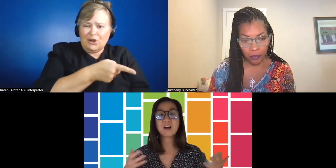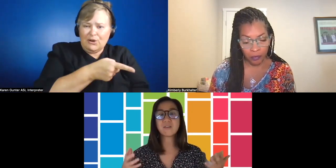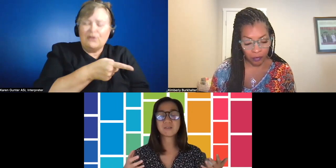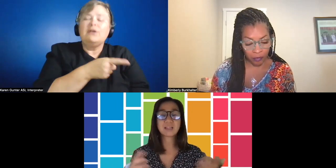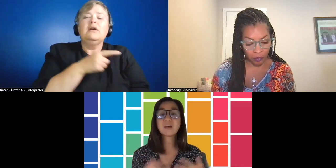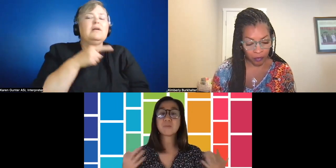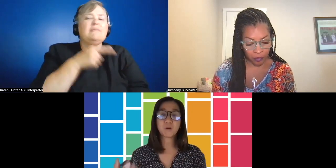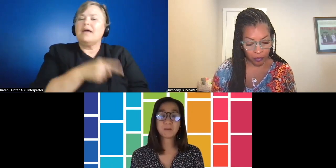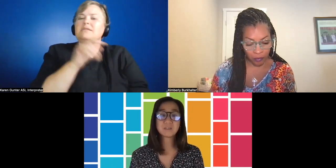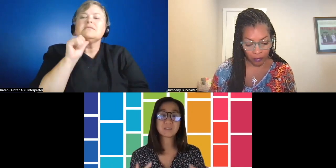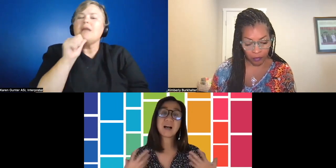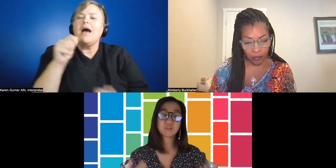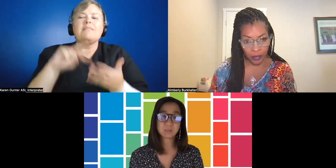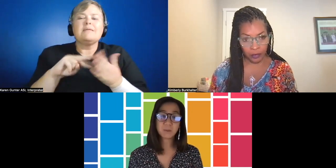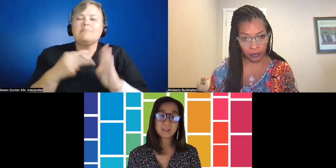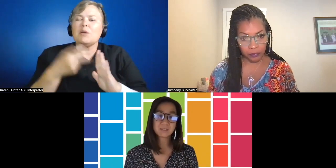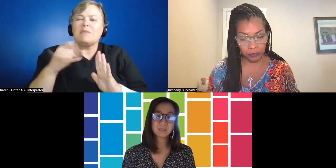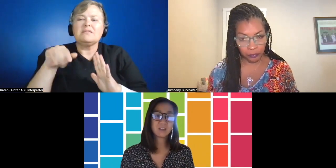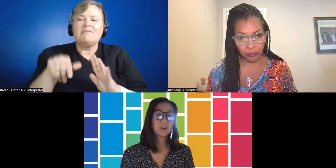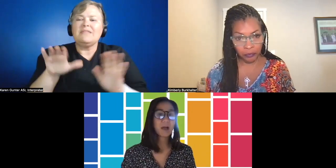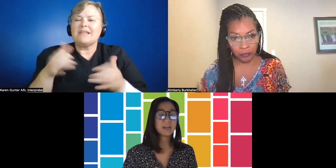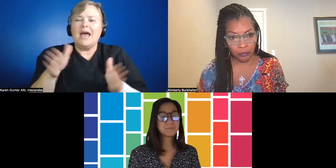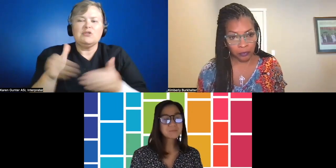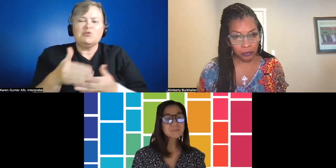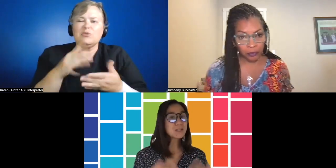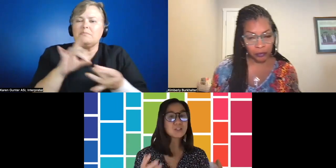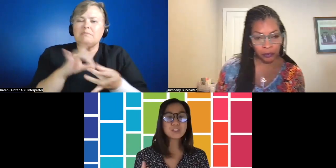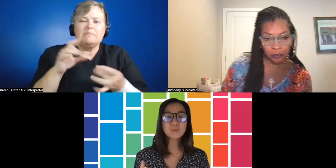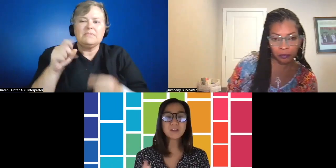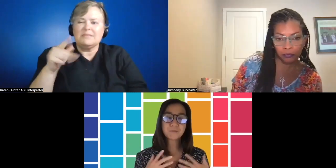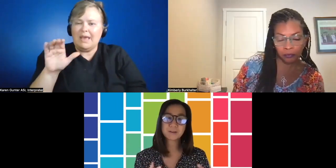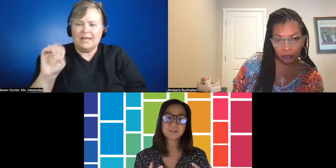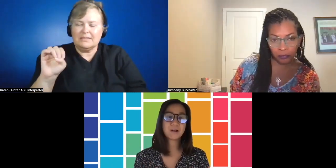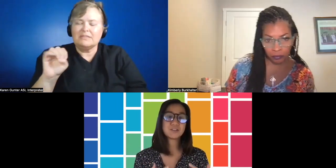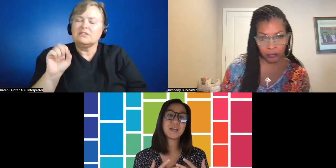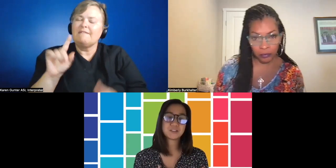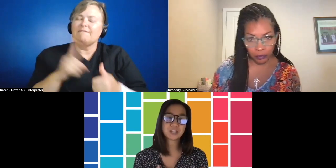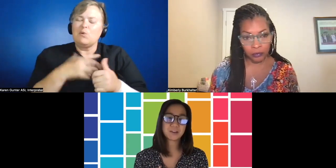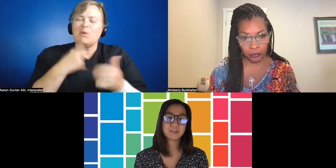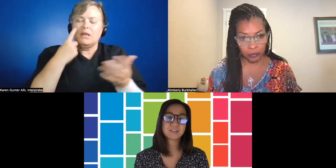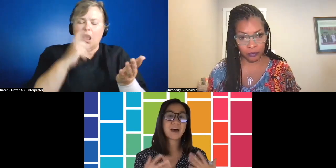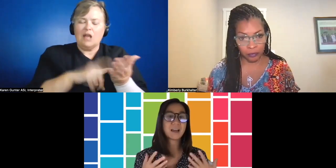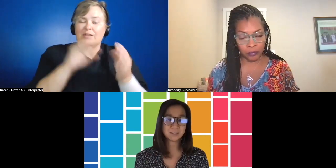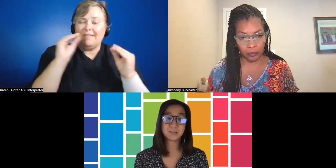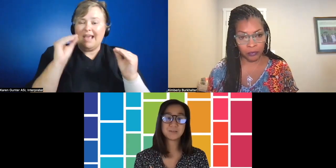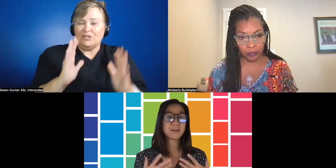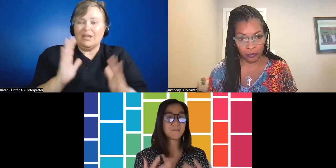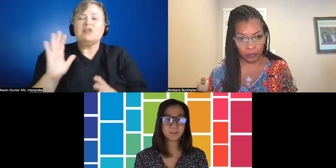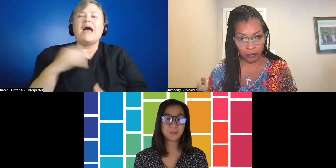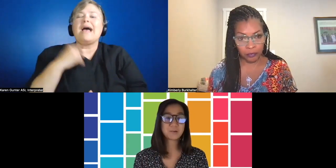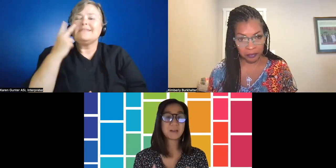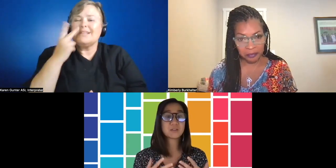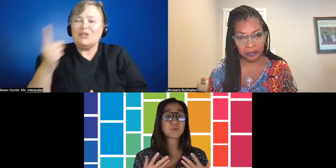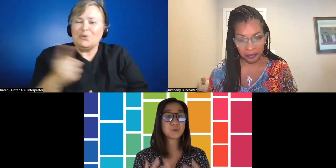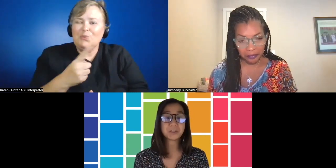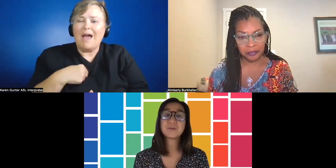that's not the purpose of this classroom space, right? So I just want to like first acknowledge to the educators that I see you and I feel